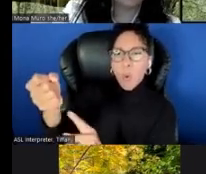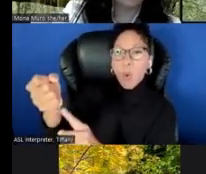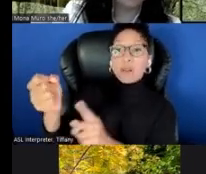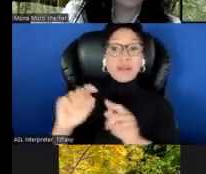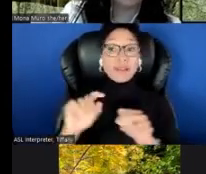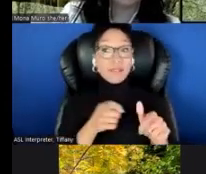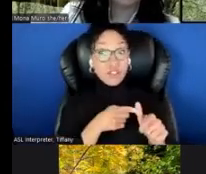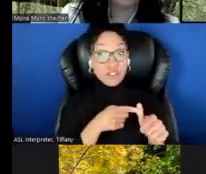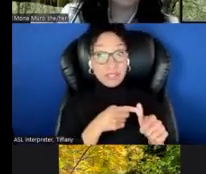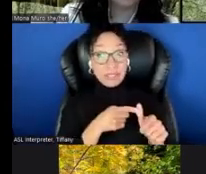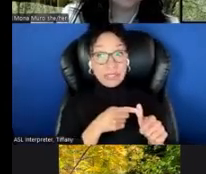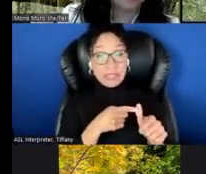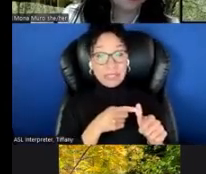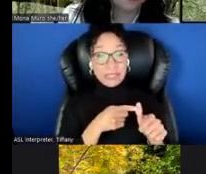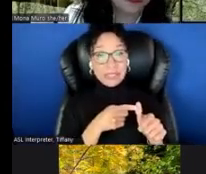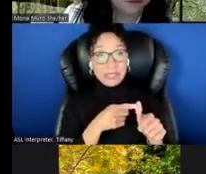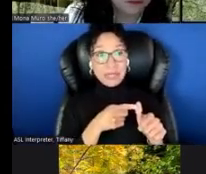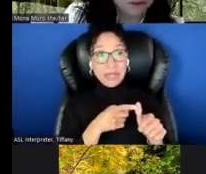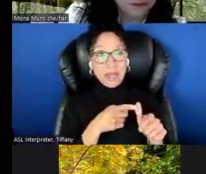is,